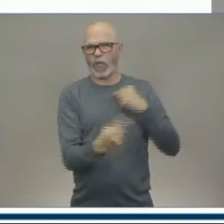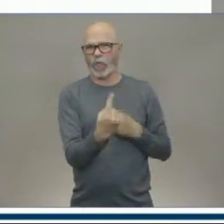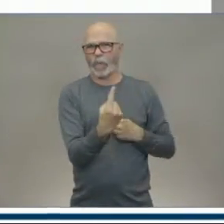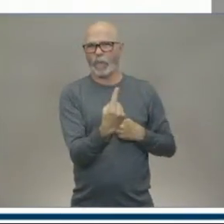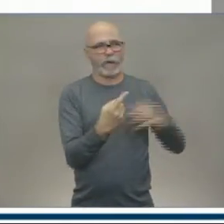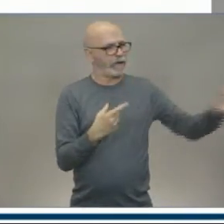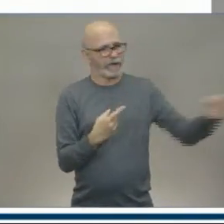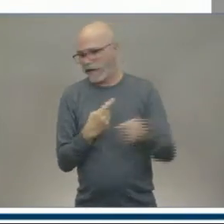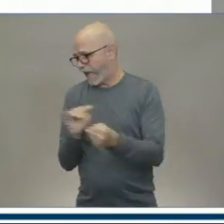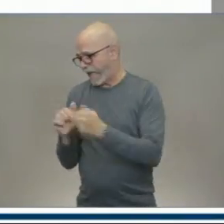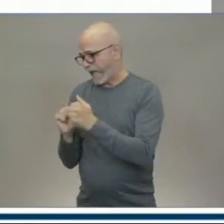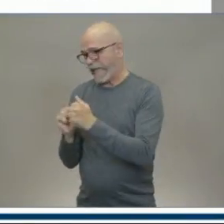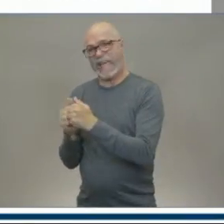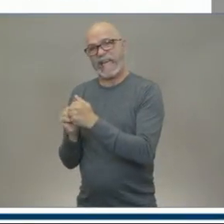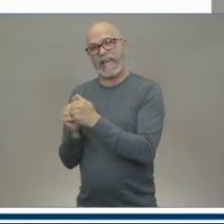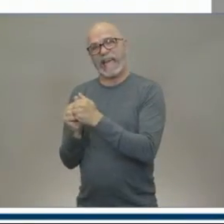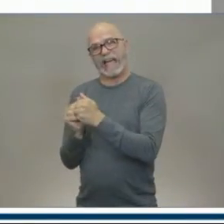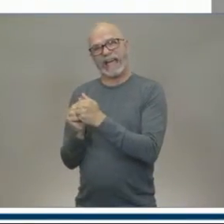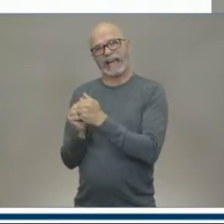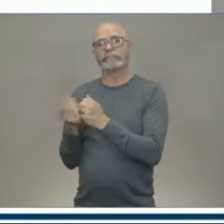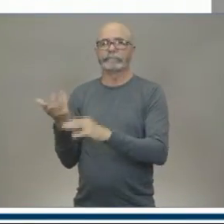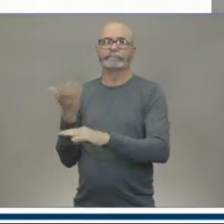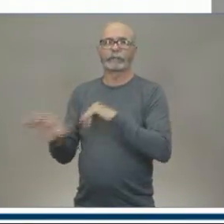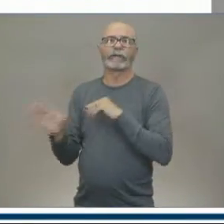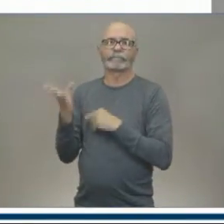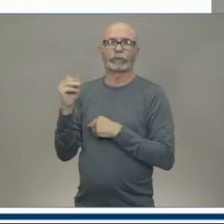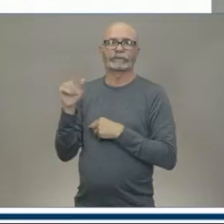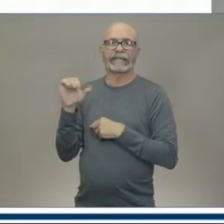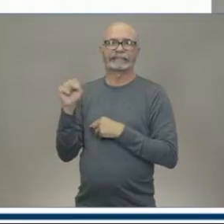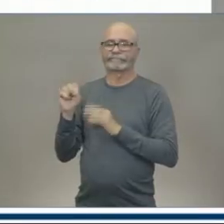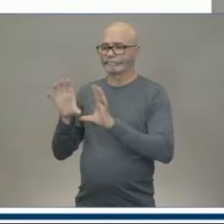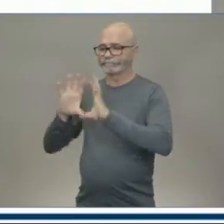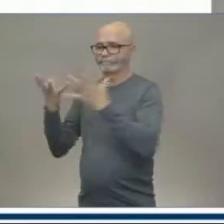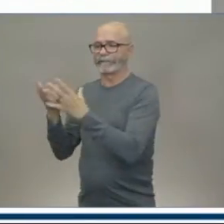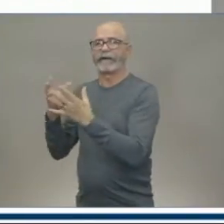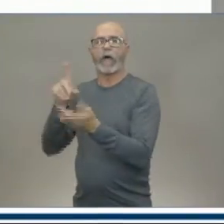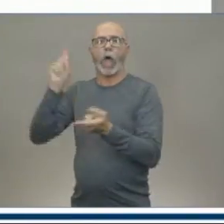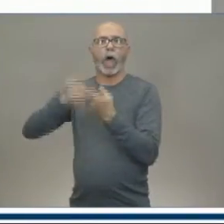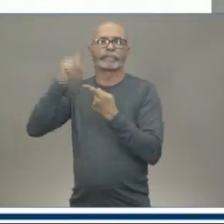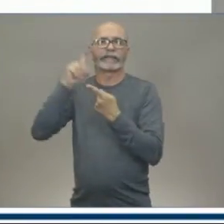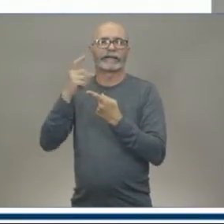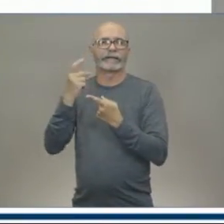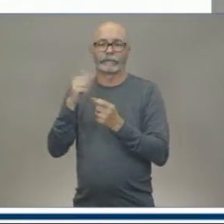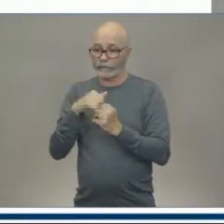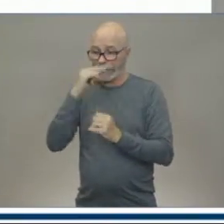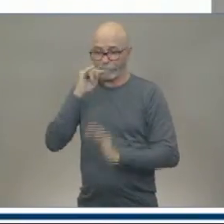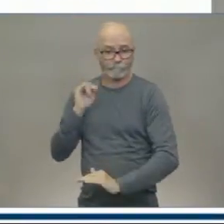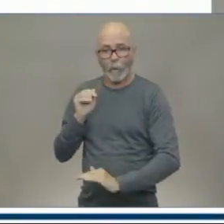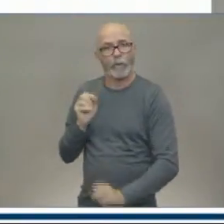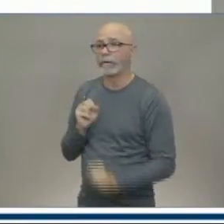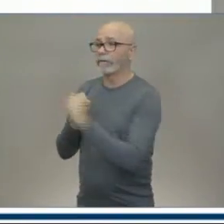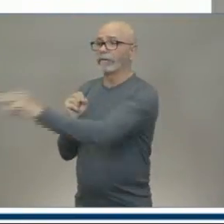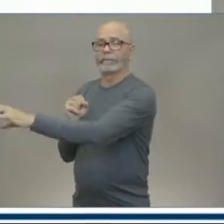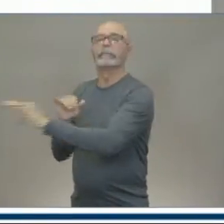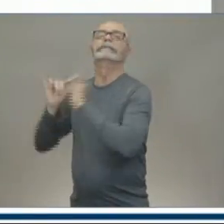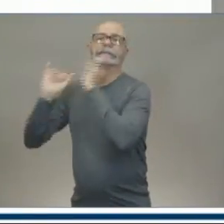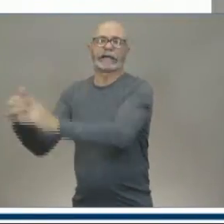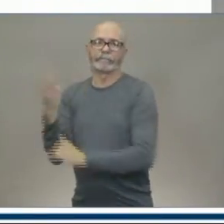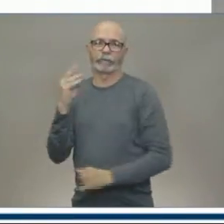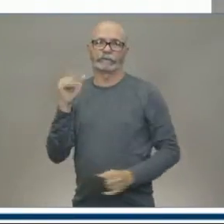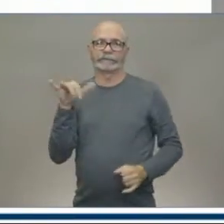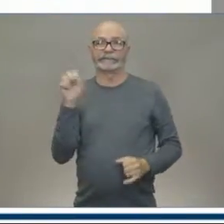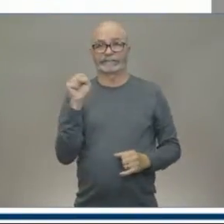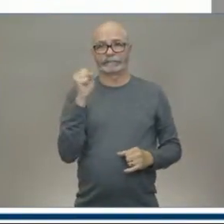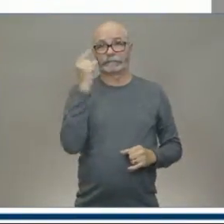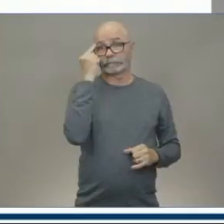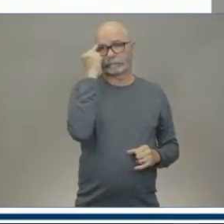household will have to self-isolate. Travel for any reason other than what I've described